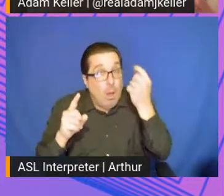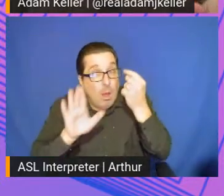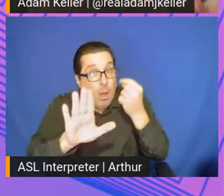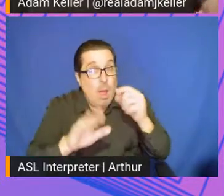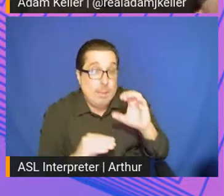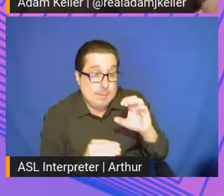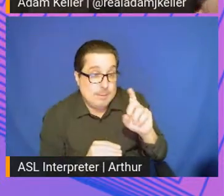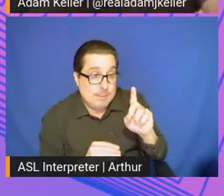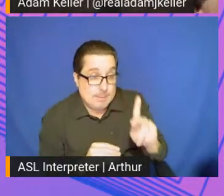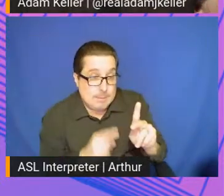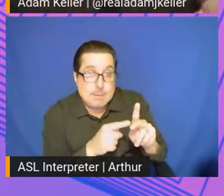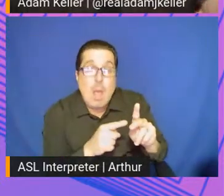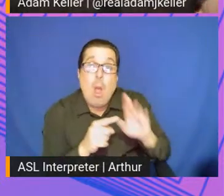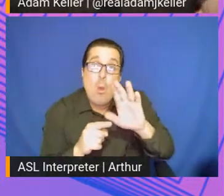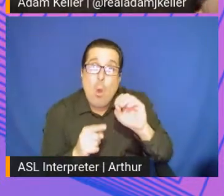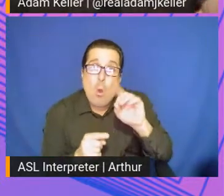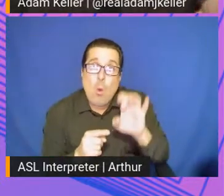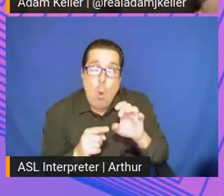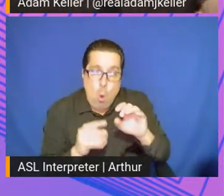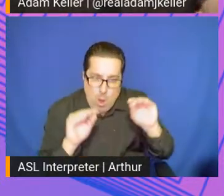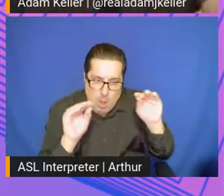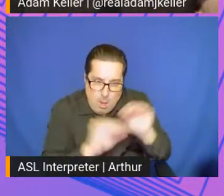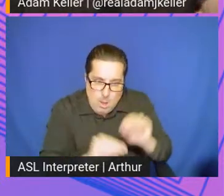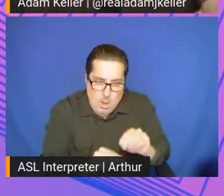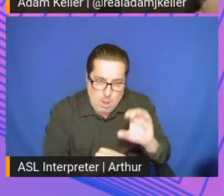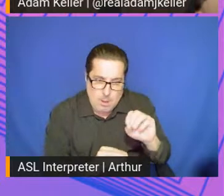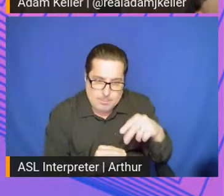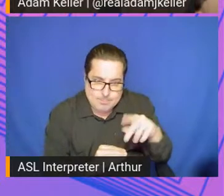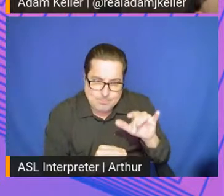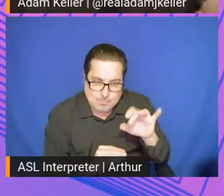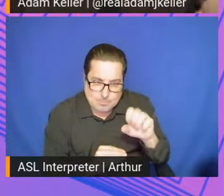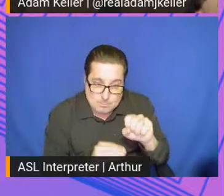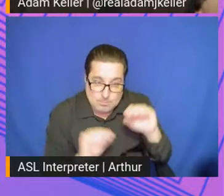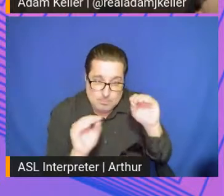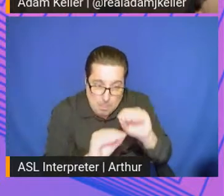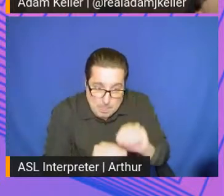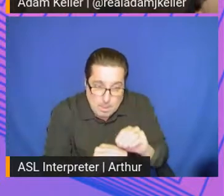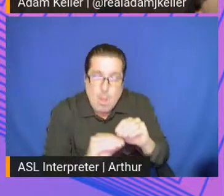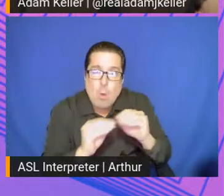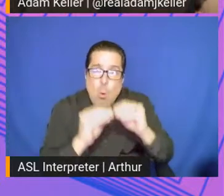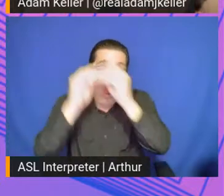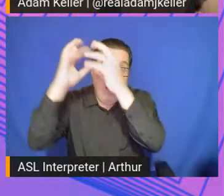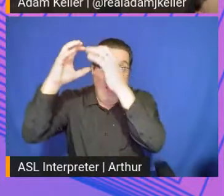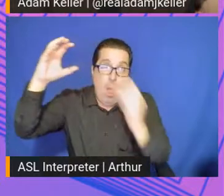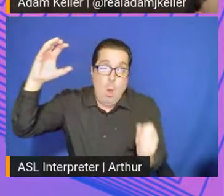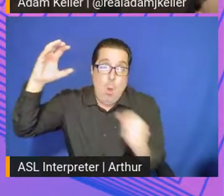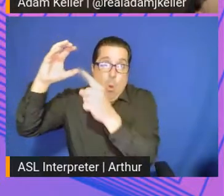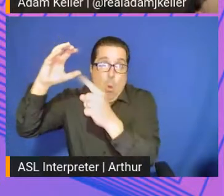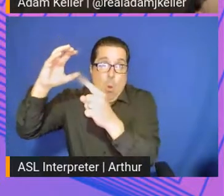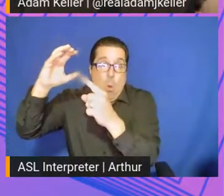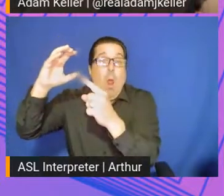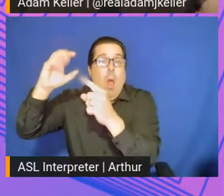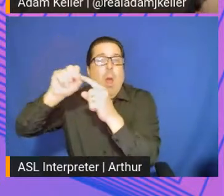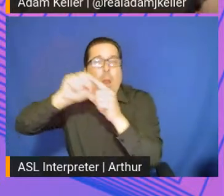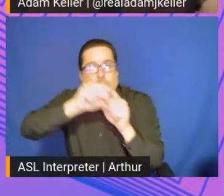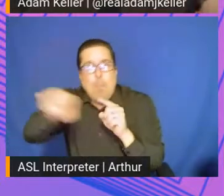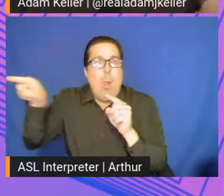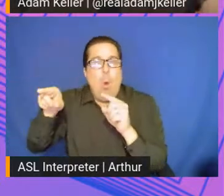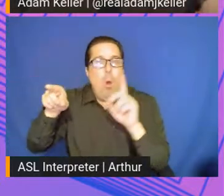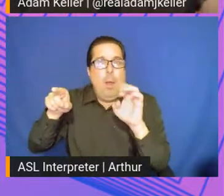basically takes your code and compiles it to CloudFormation, which it then uses to deploy your infrastructure as